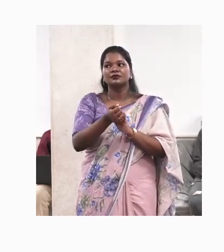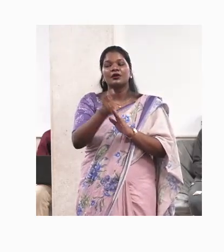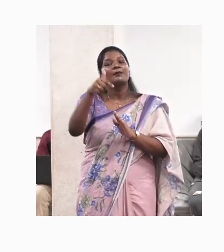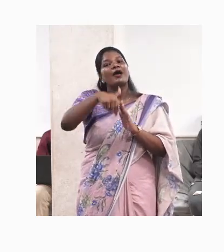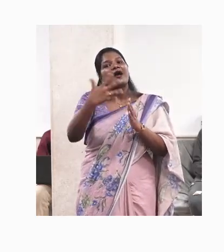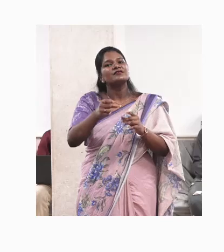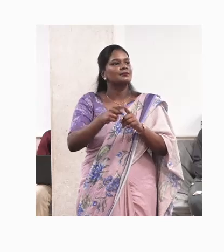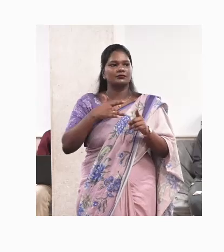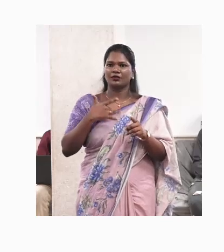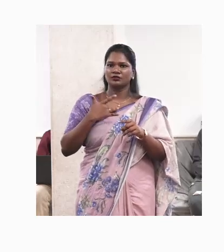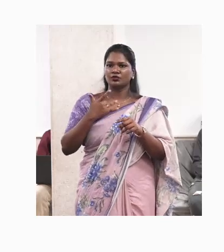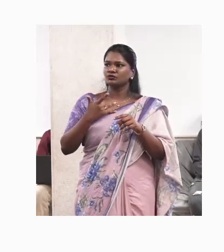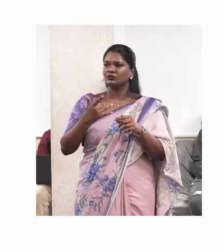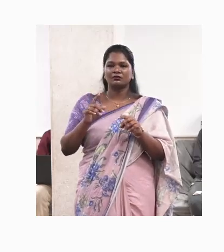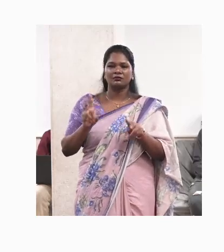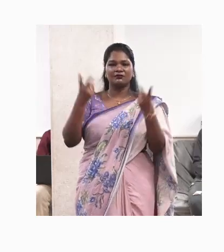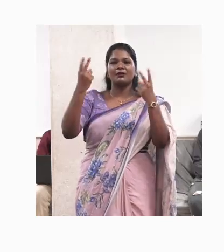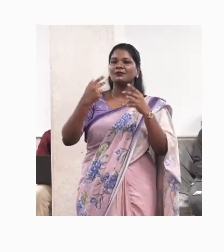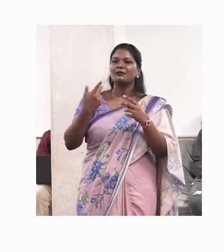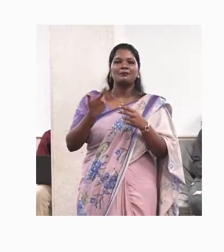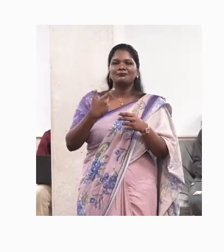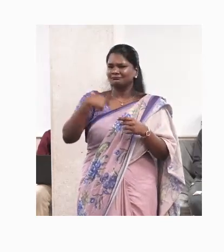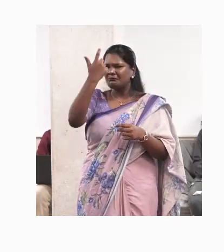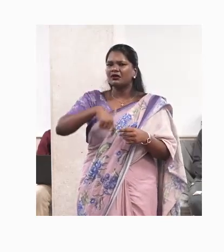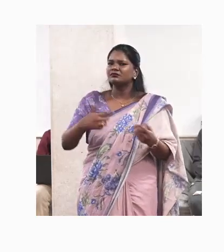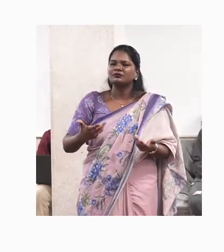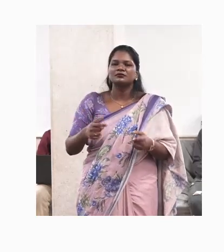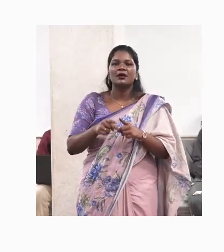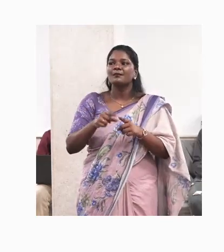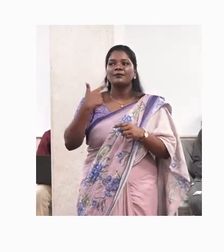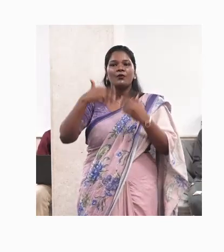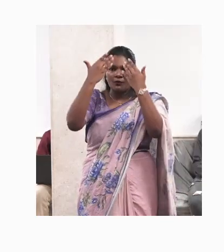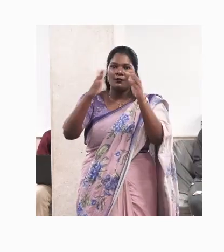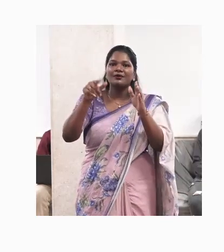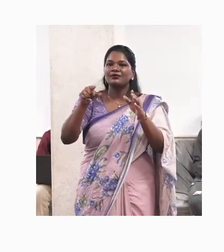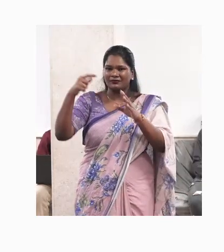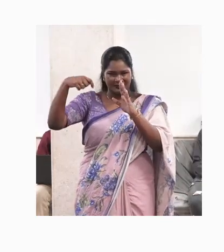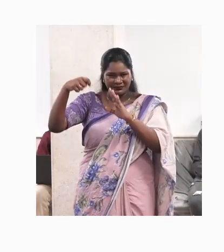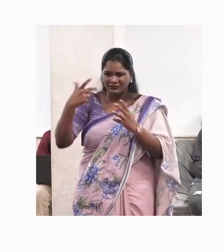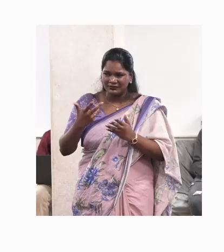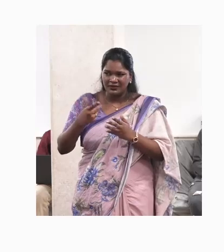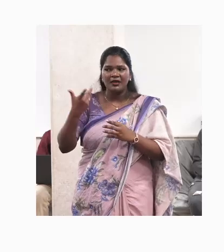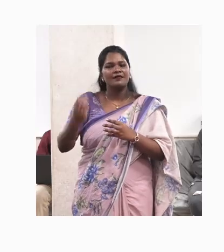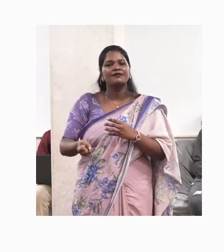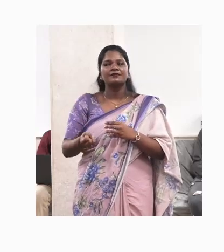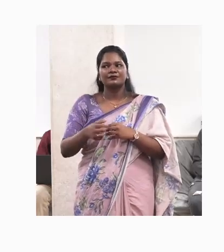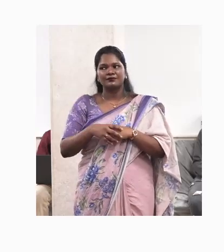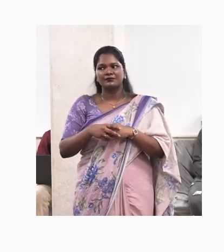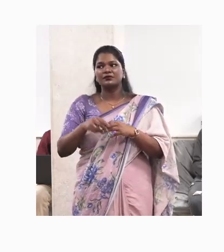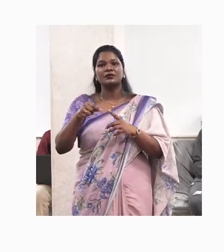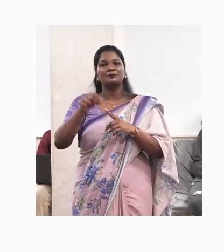your own unique personality. And I have seen an open dialogue video where